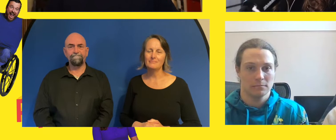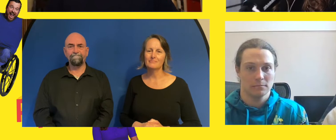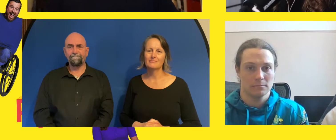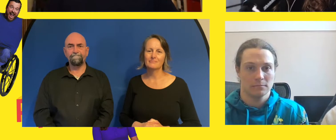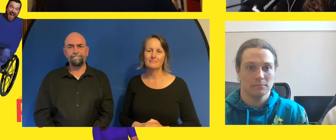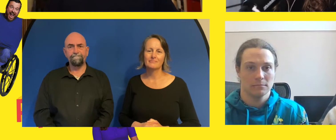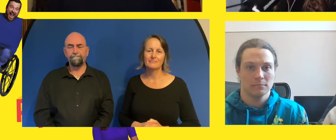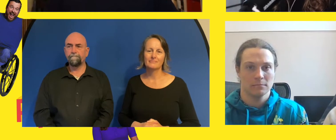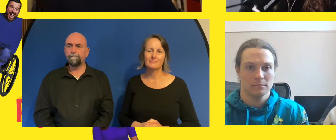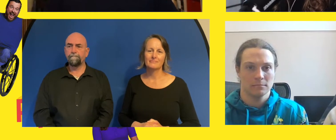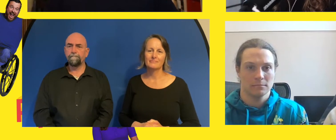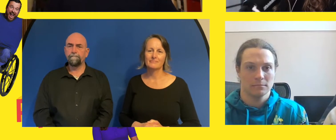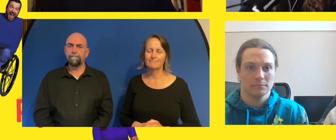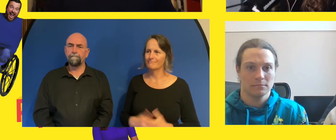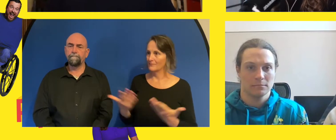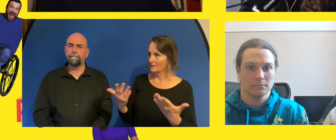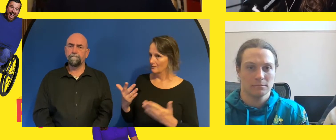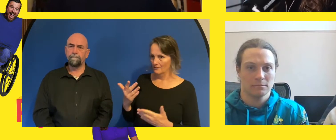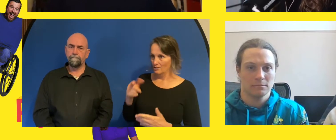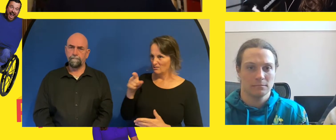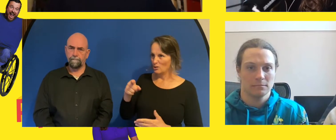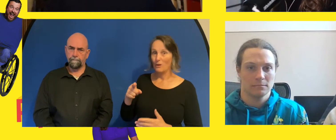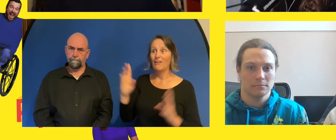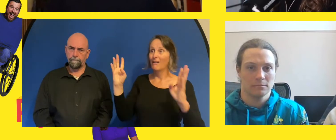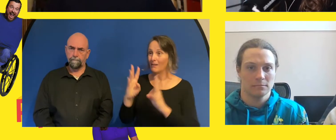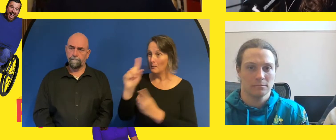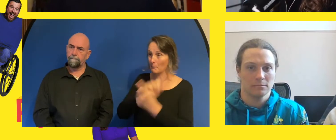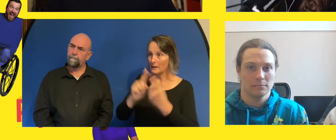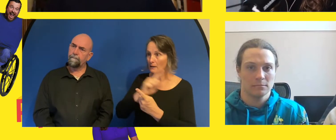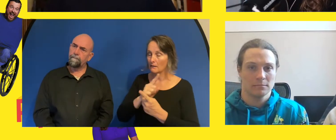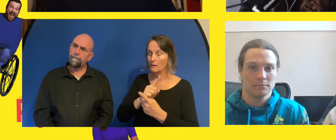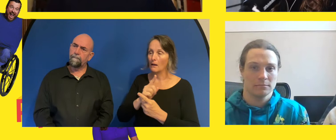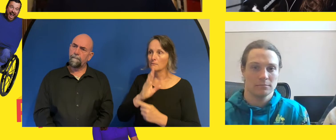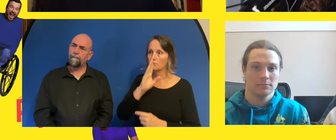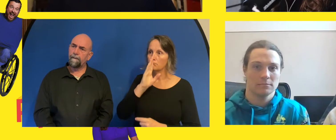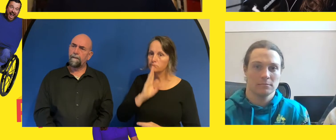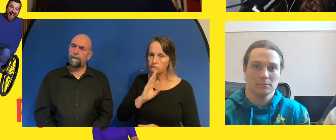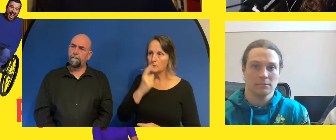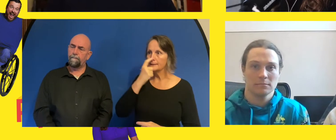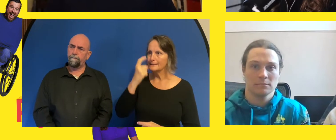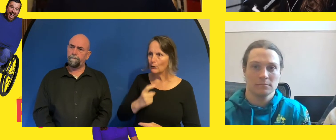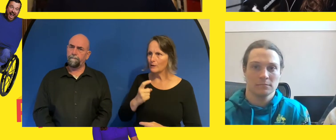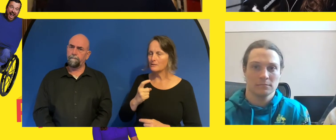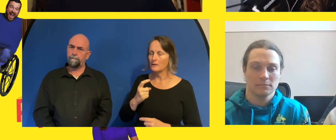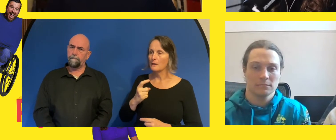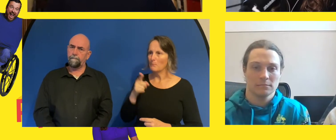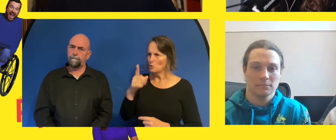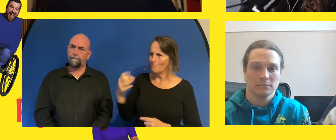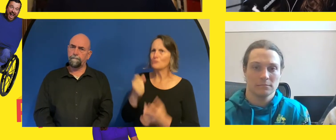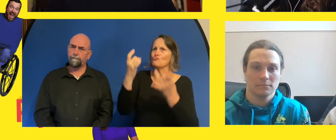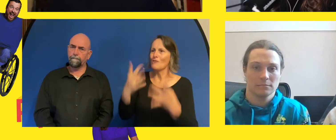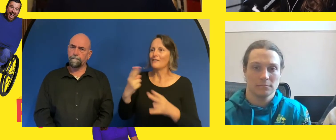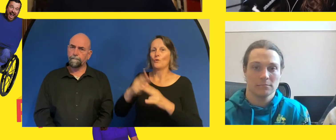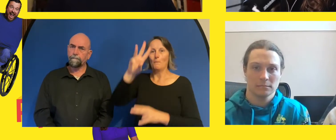views of their own country were. How do you bounce back from that? Because obviously that is one of the more intense lead-ins